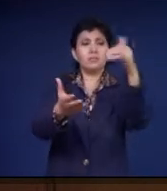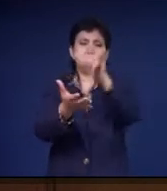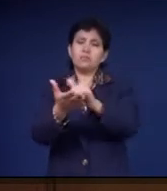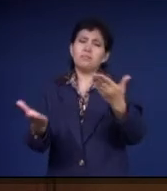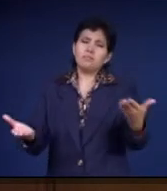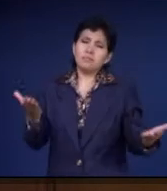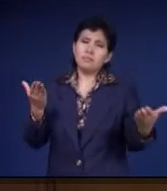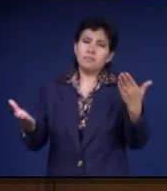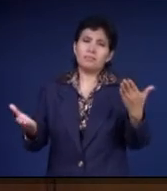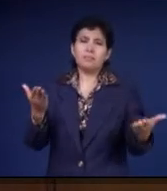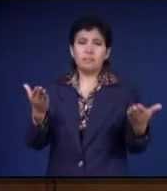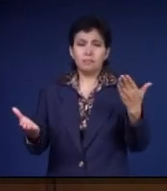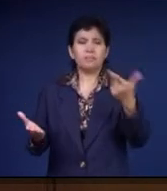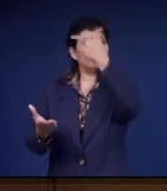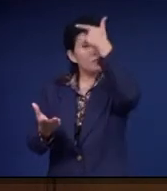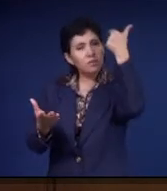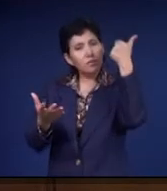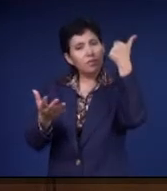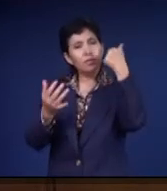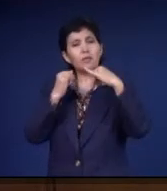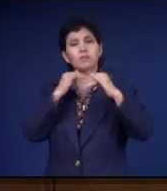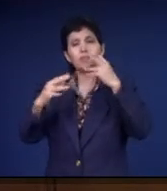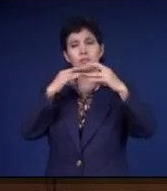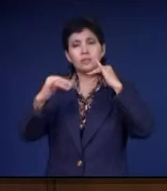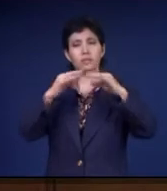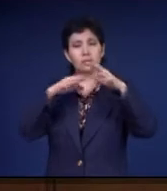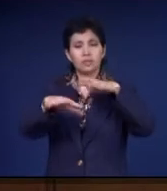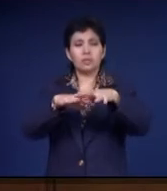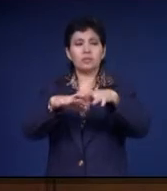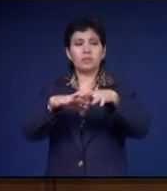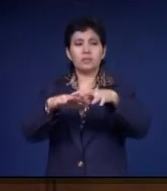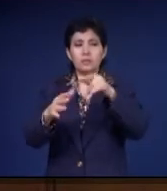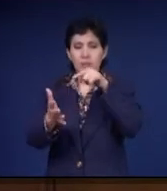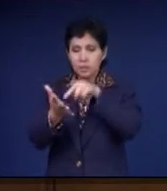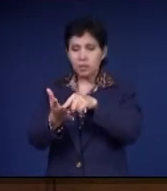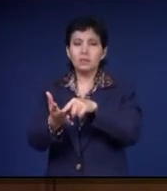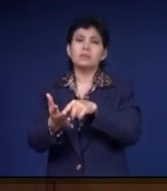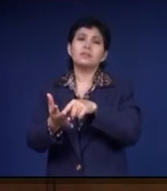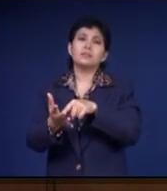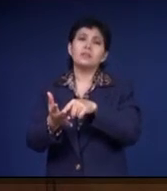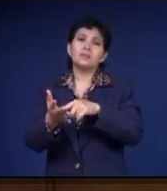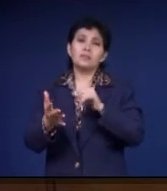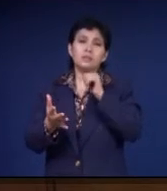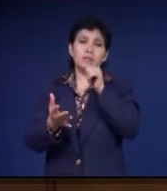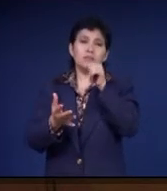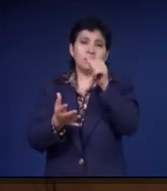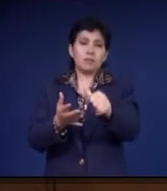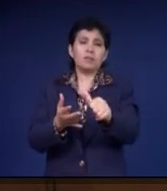be because of the interaction effect, which you are not aware of. This is called a confounded